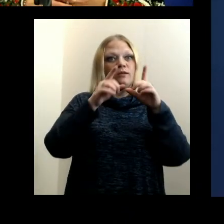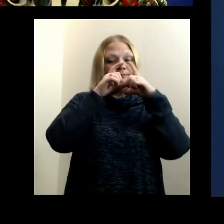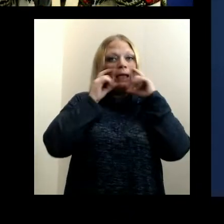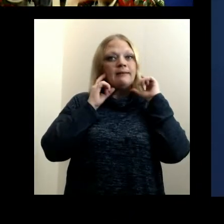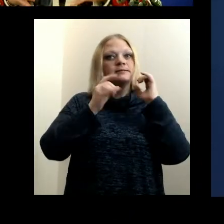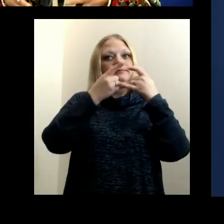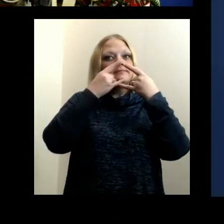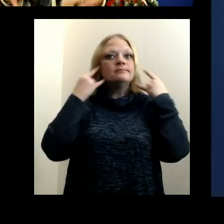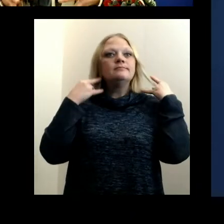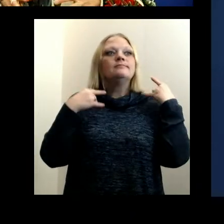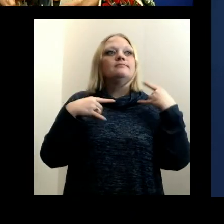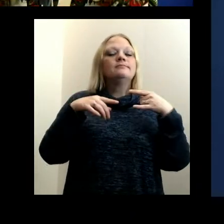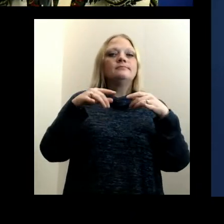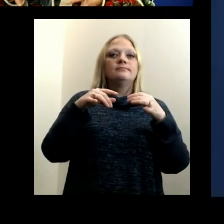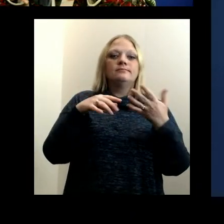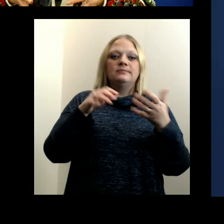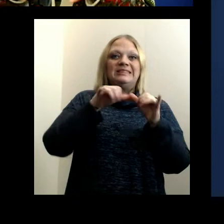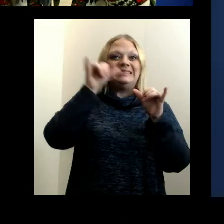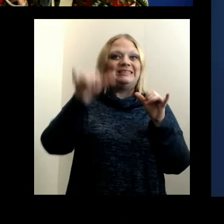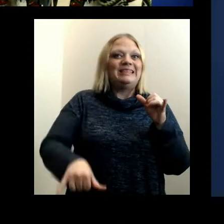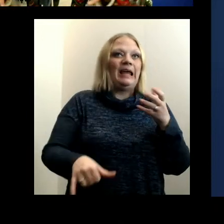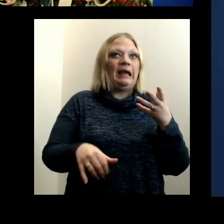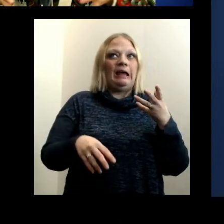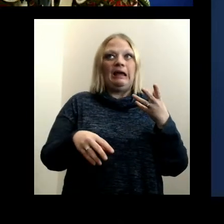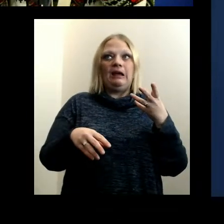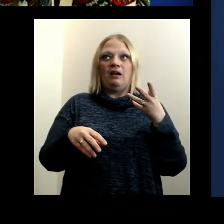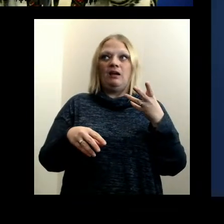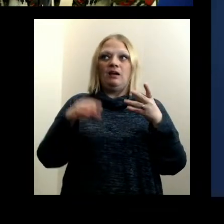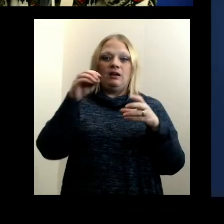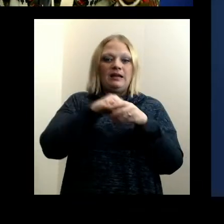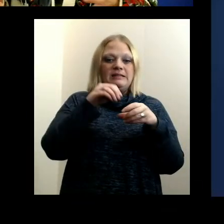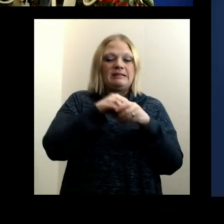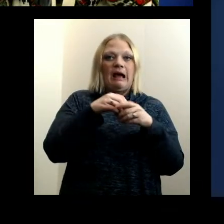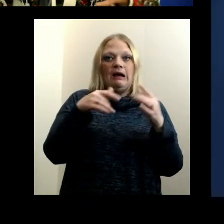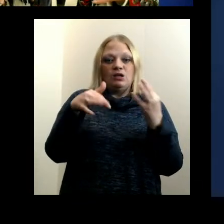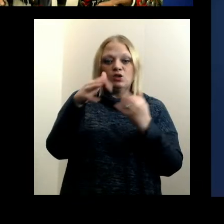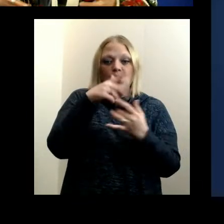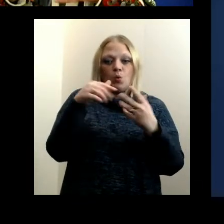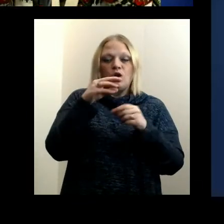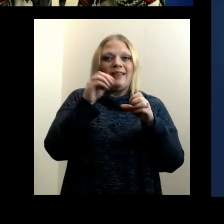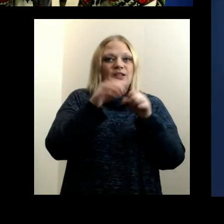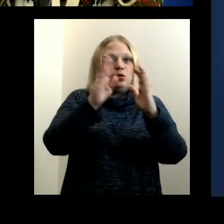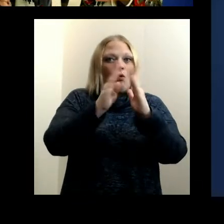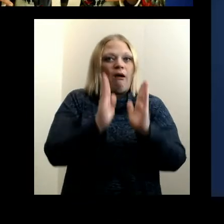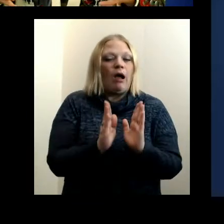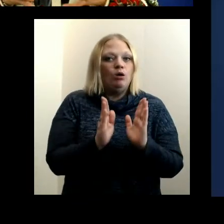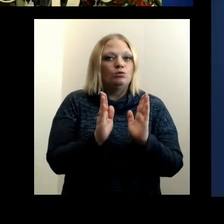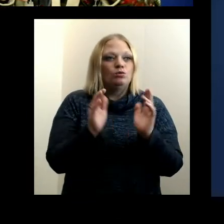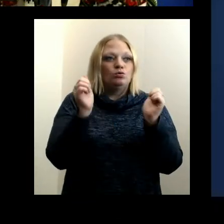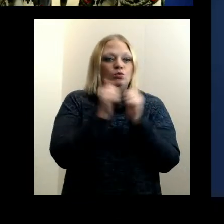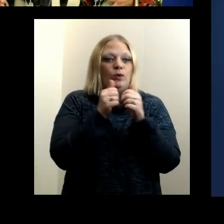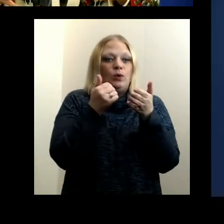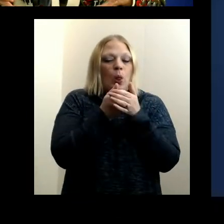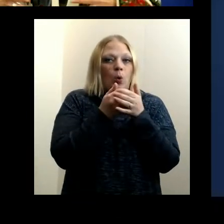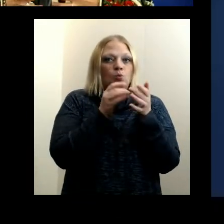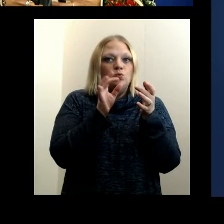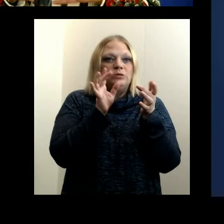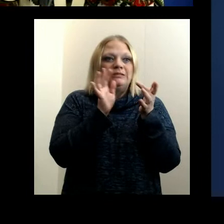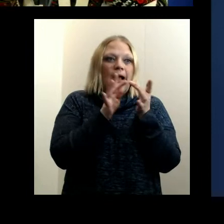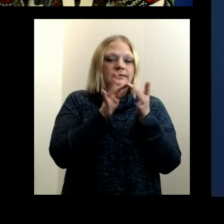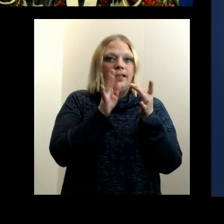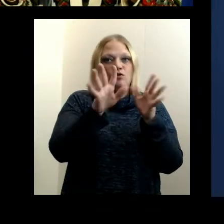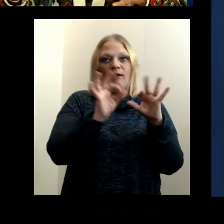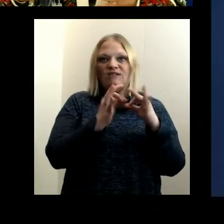masks, staying inside, socializing with just a group in your home, your close contacts that you're always